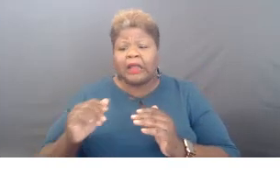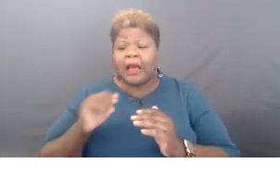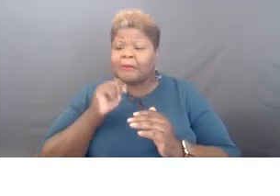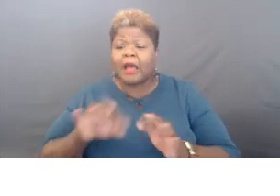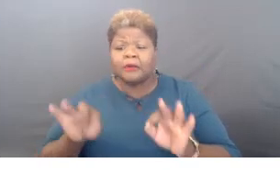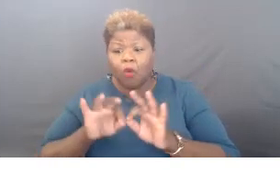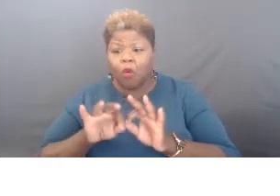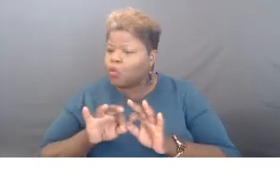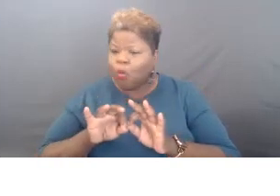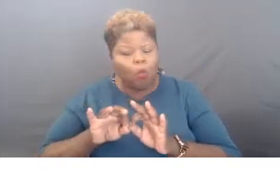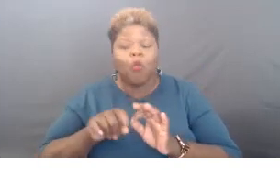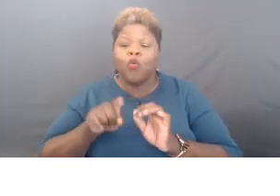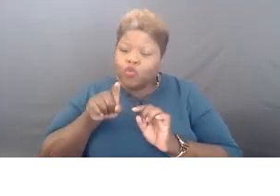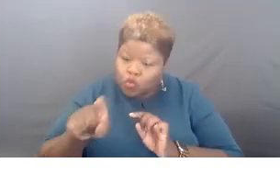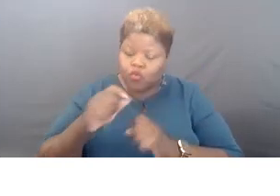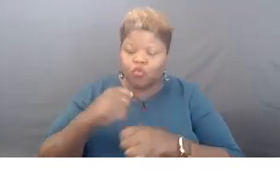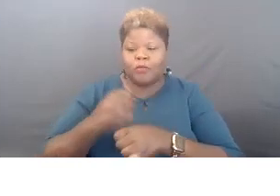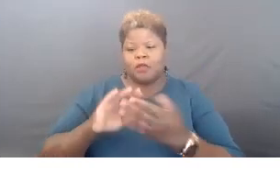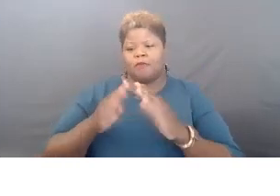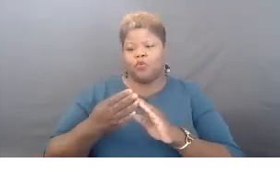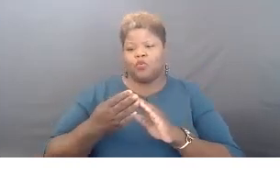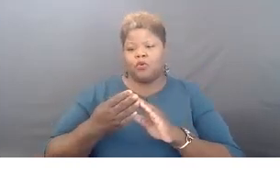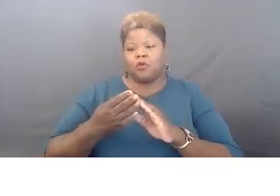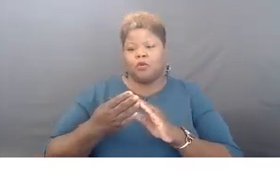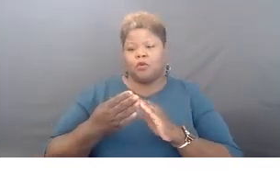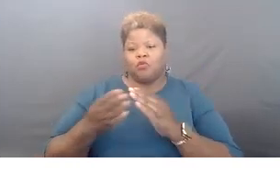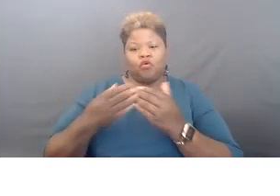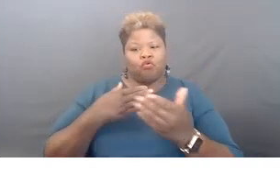You have to form community regardless.